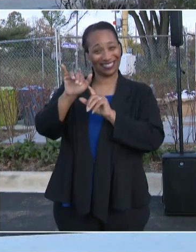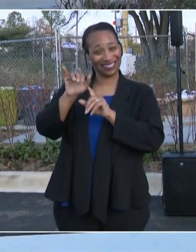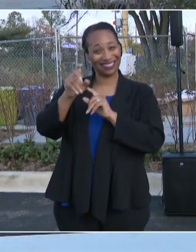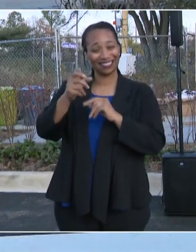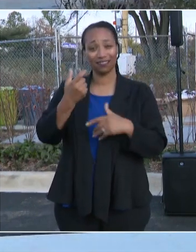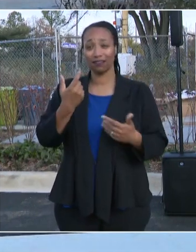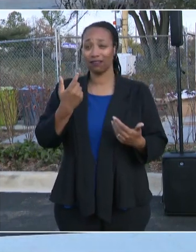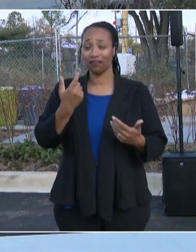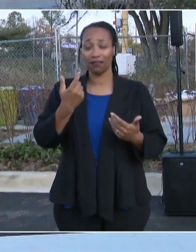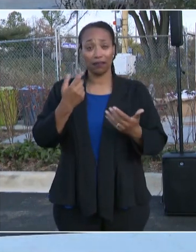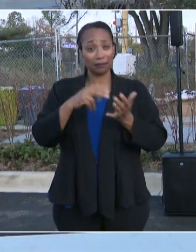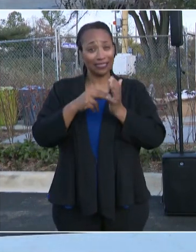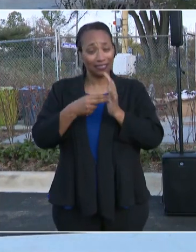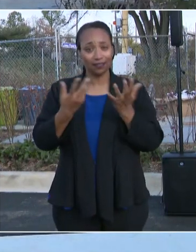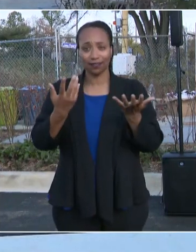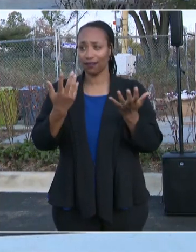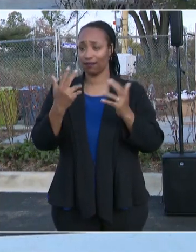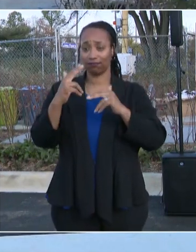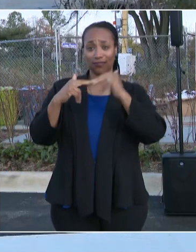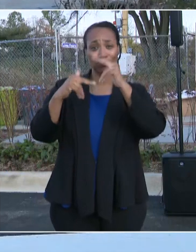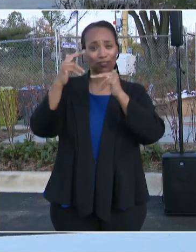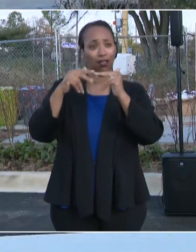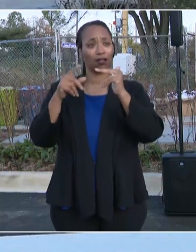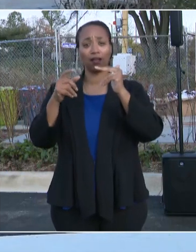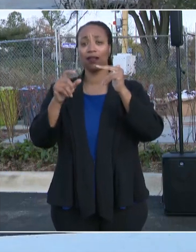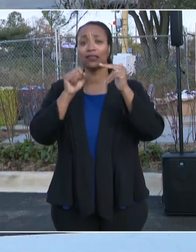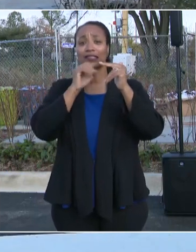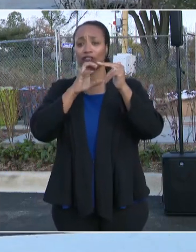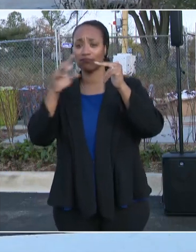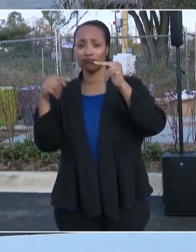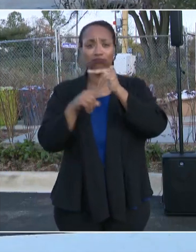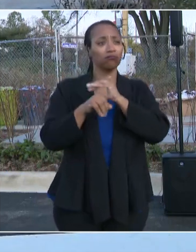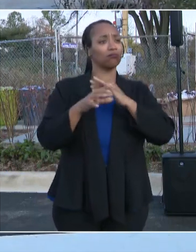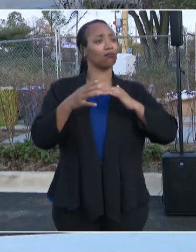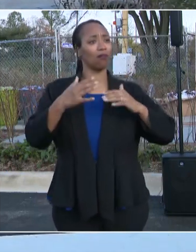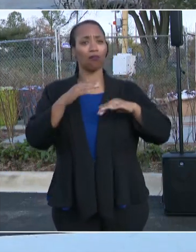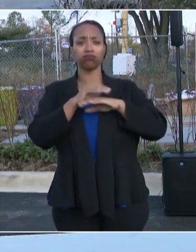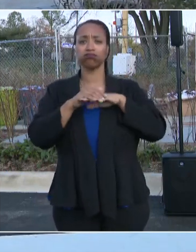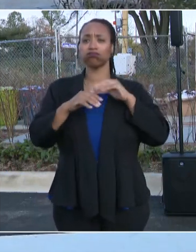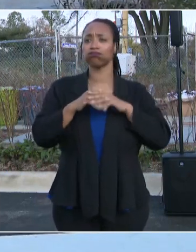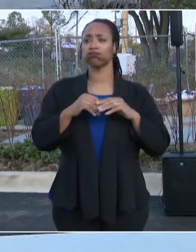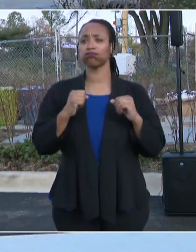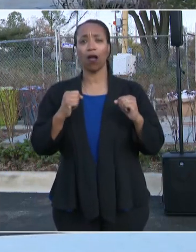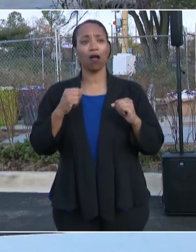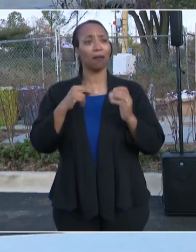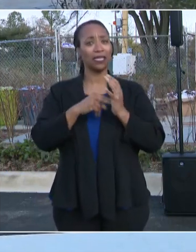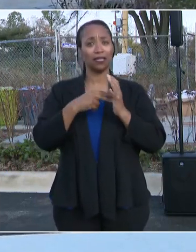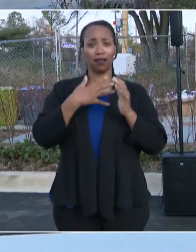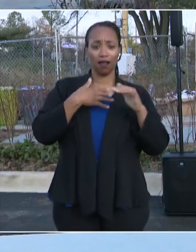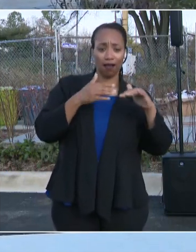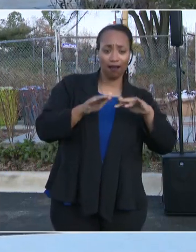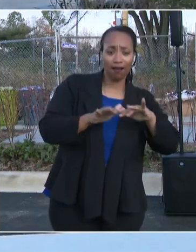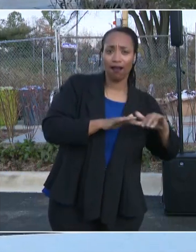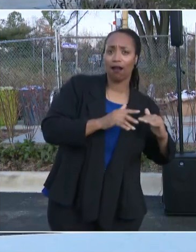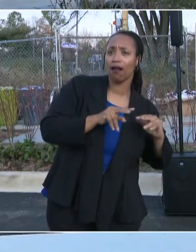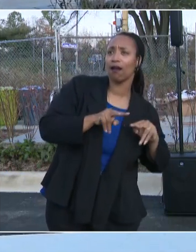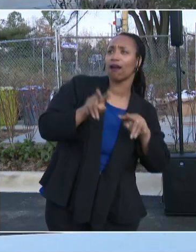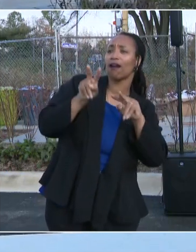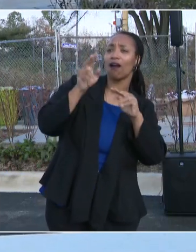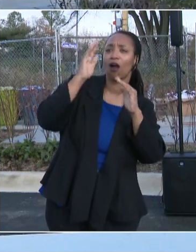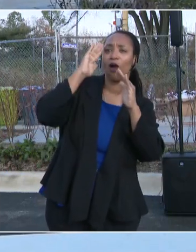make me hopeful and excited about the Edmondson and the next phases of this redevelopment.